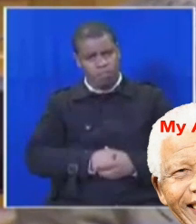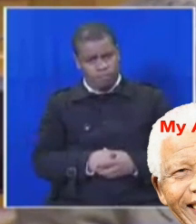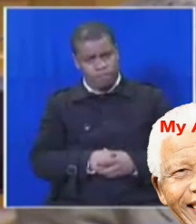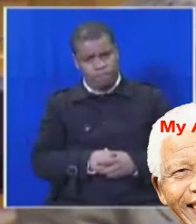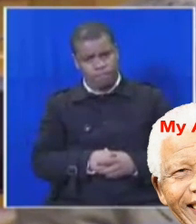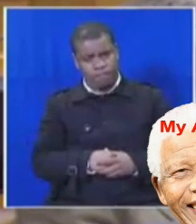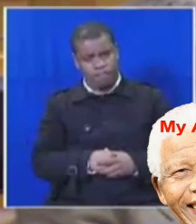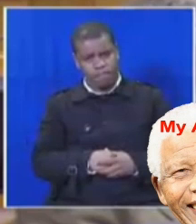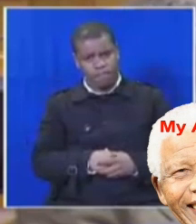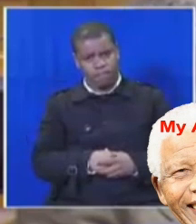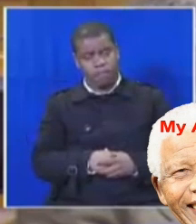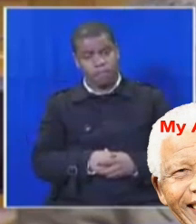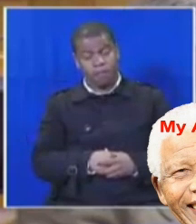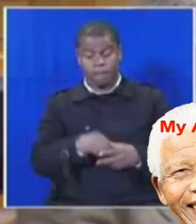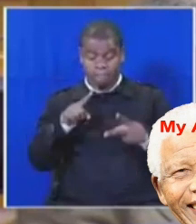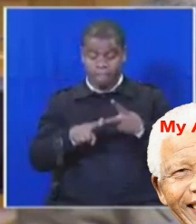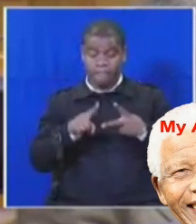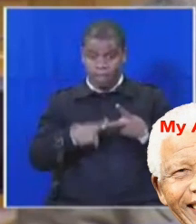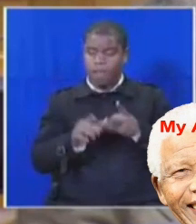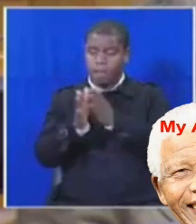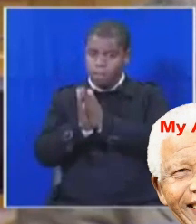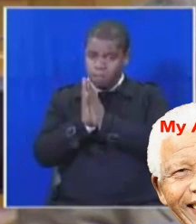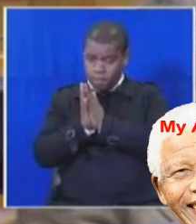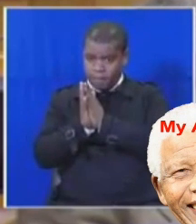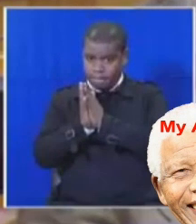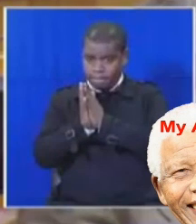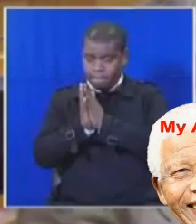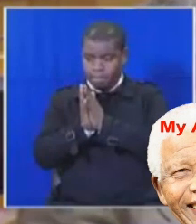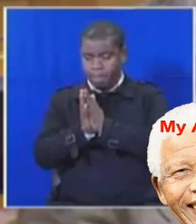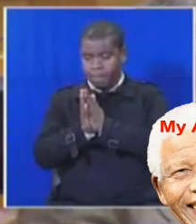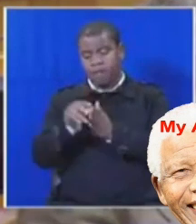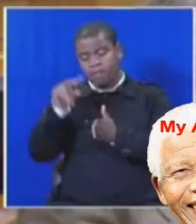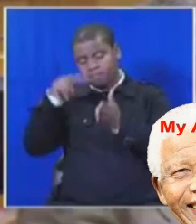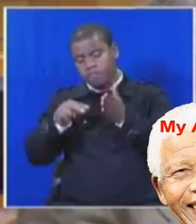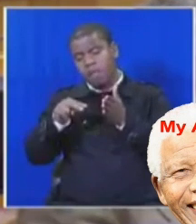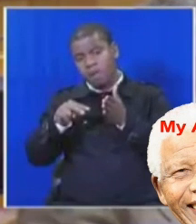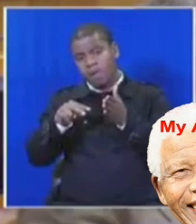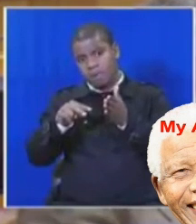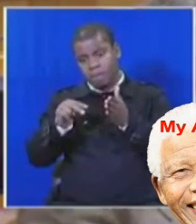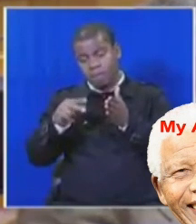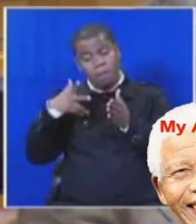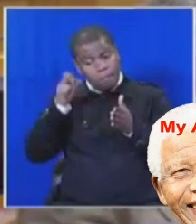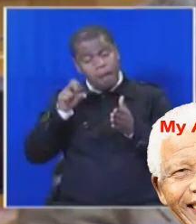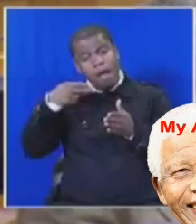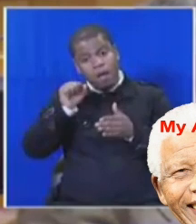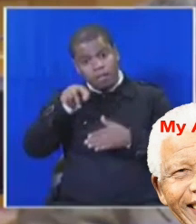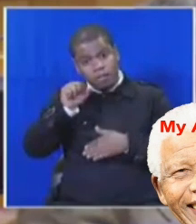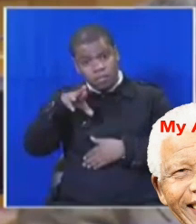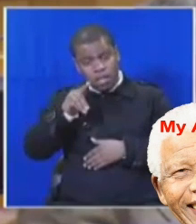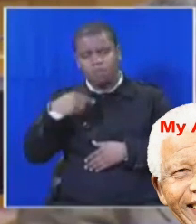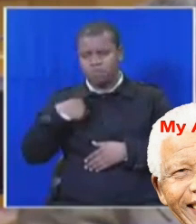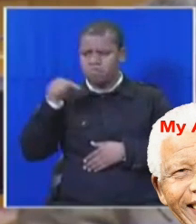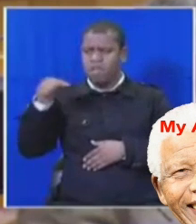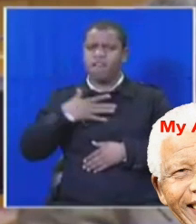Order. And I ask you, Chair, to go to Hansard and to check on that and make a considered ruling, because I feel that